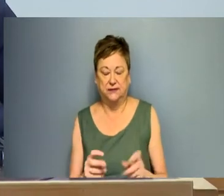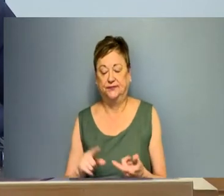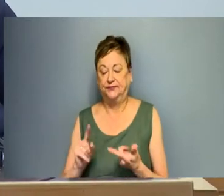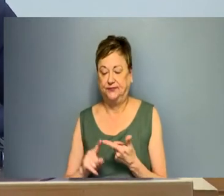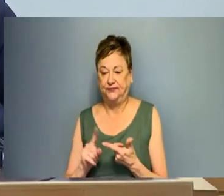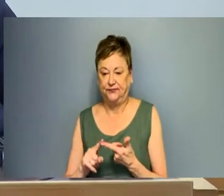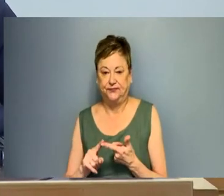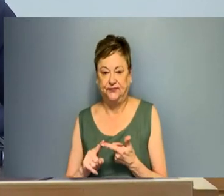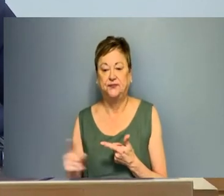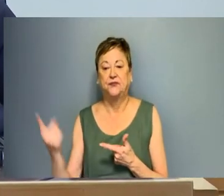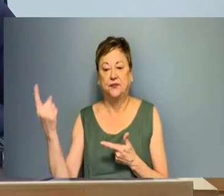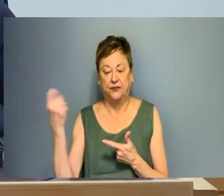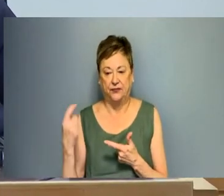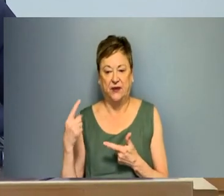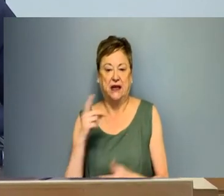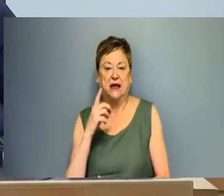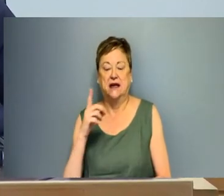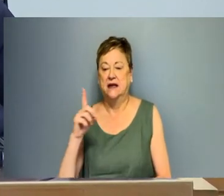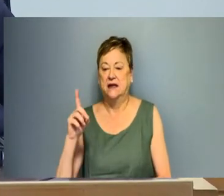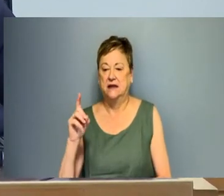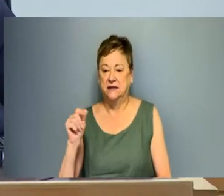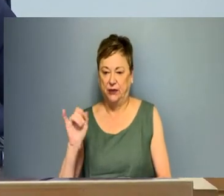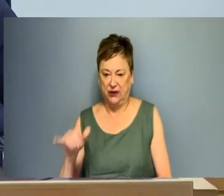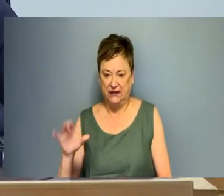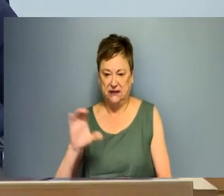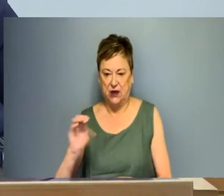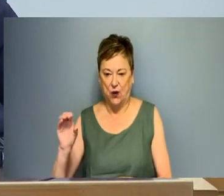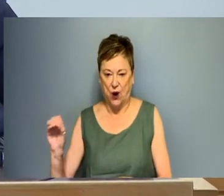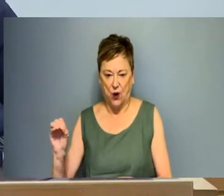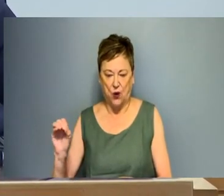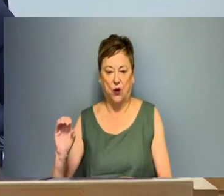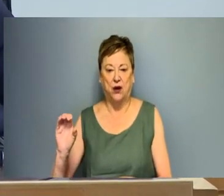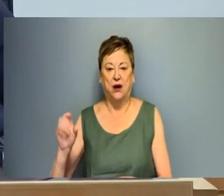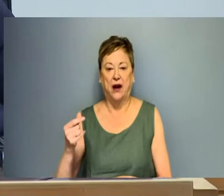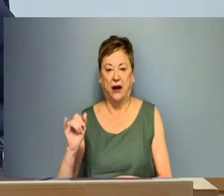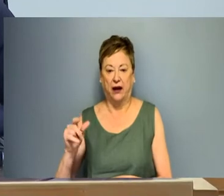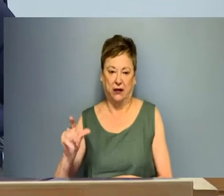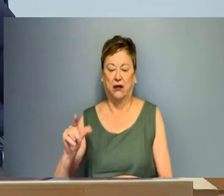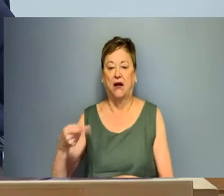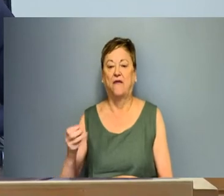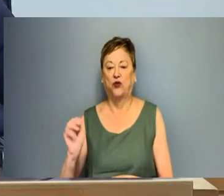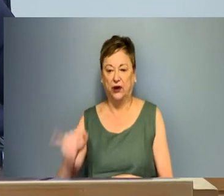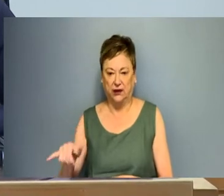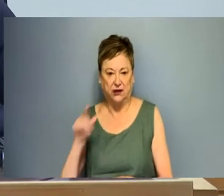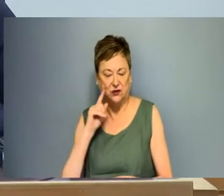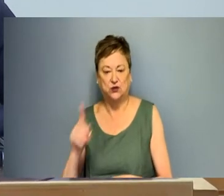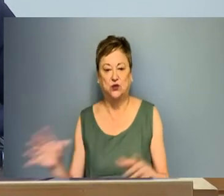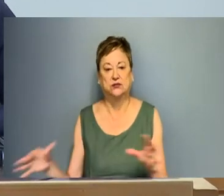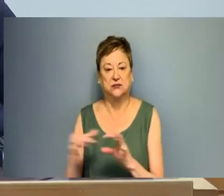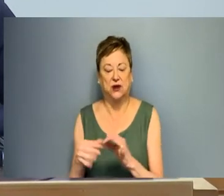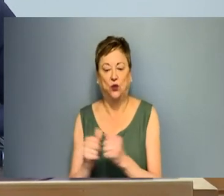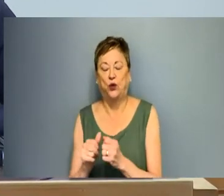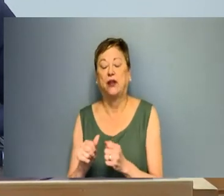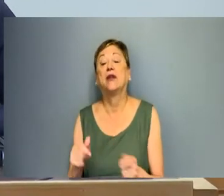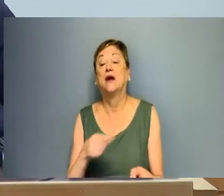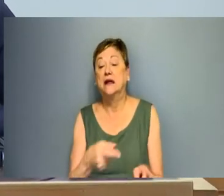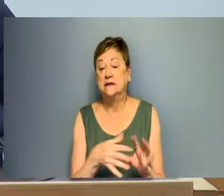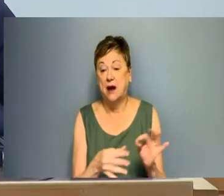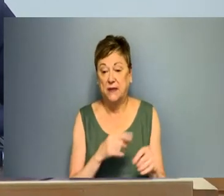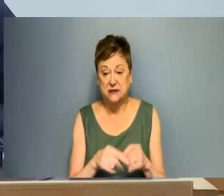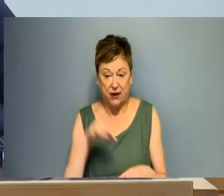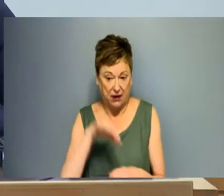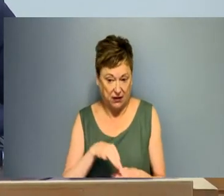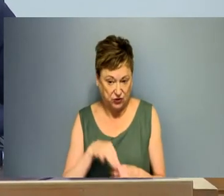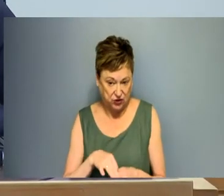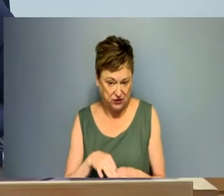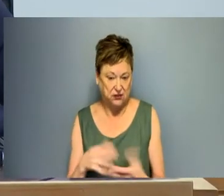our Deputy COO and Chief Clerk Gail Humphrey, just to piggyback on Mr. Freitag's comments about the election. A lot of folks may